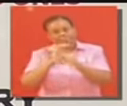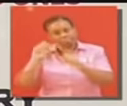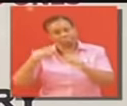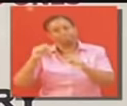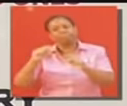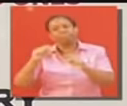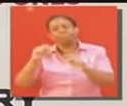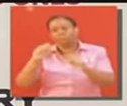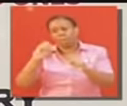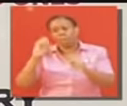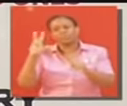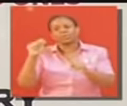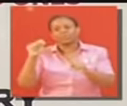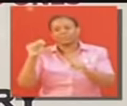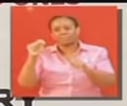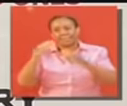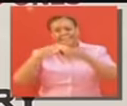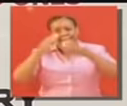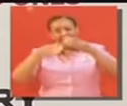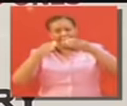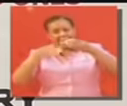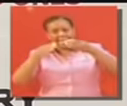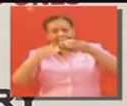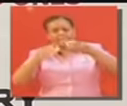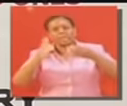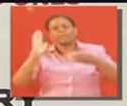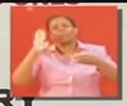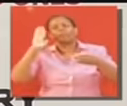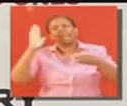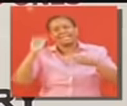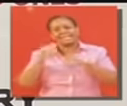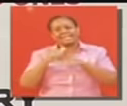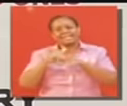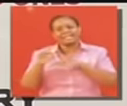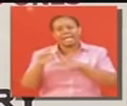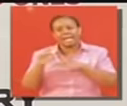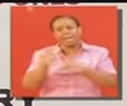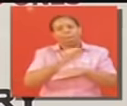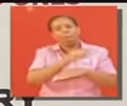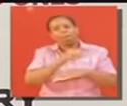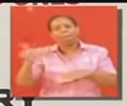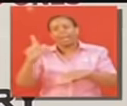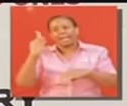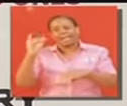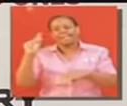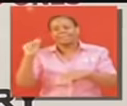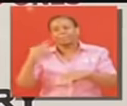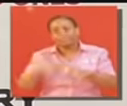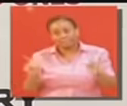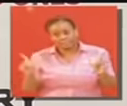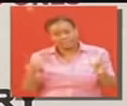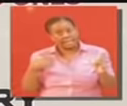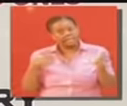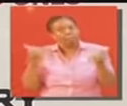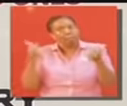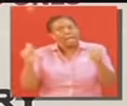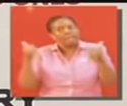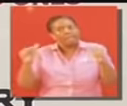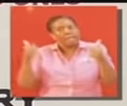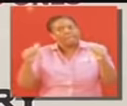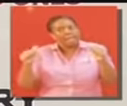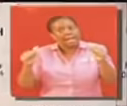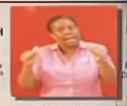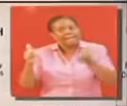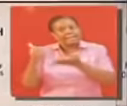November, all the kits will be here, but I am working overtime to get 20,000 kits into the country beforehand.